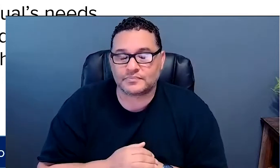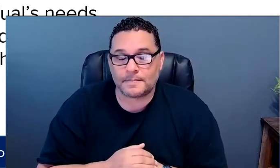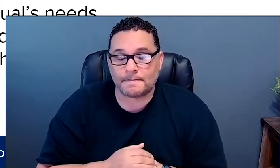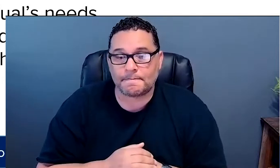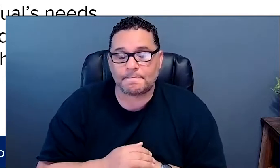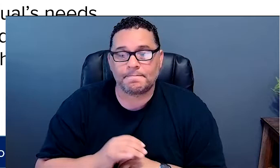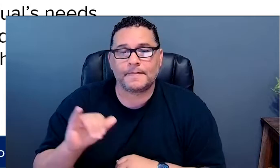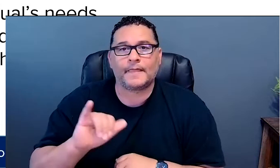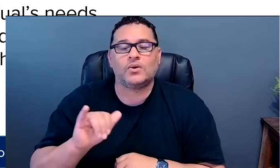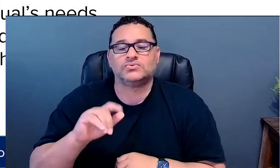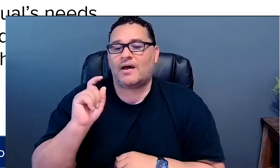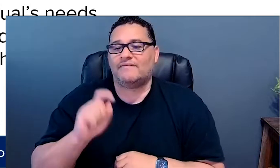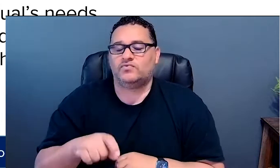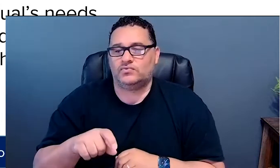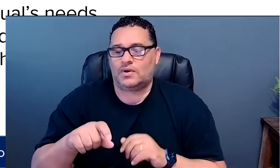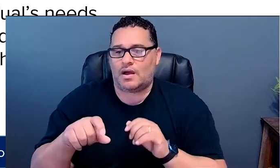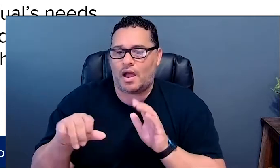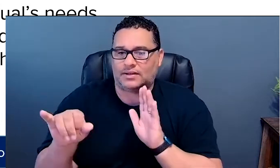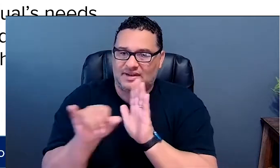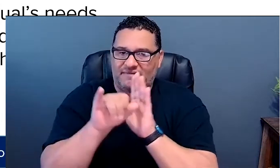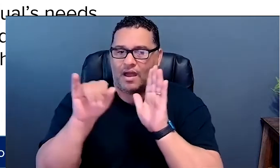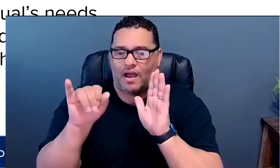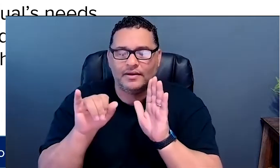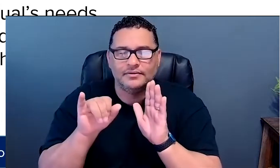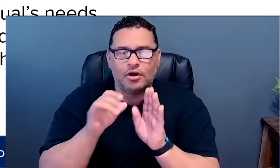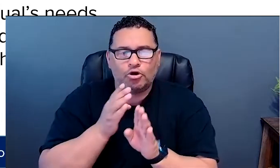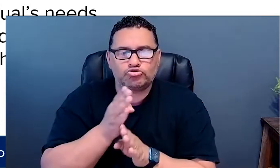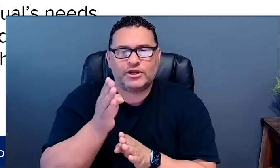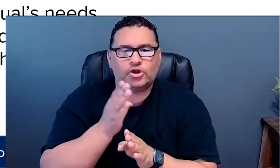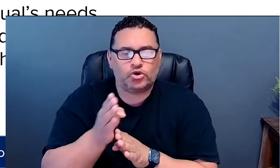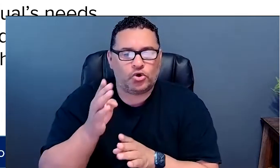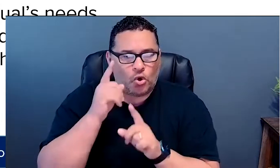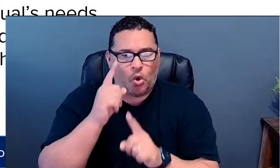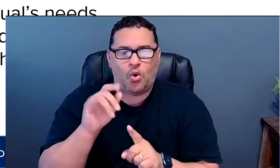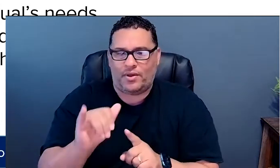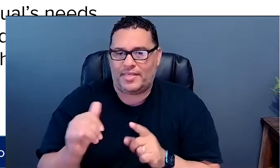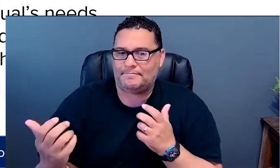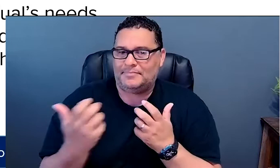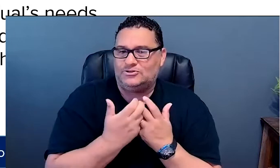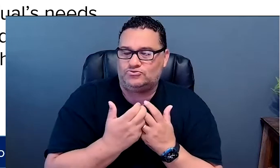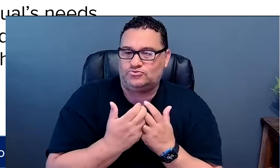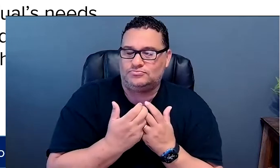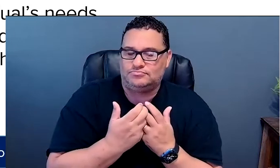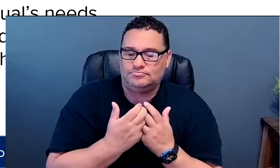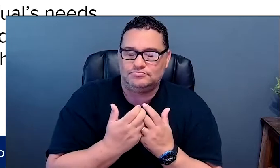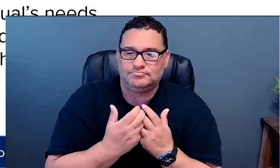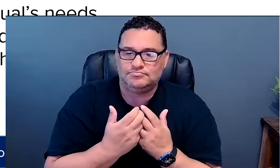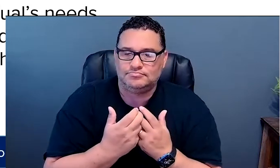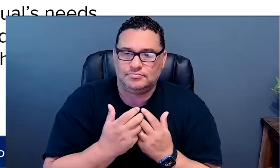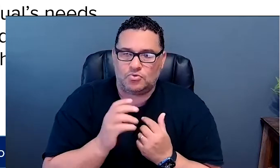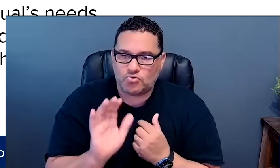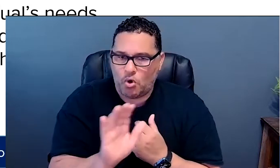identify that career goal that meets your individual needs,